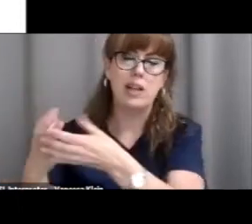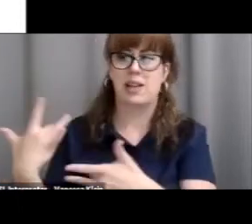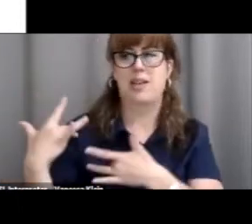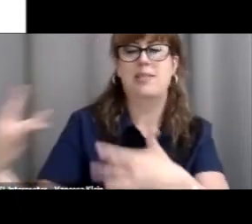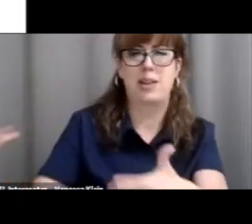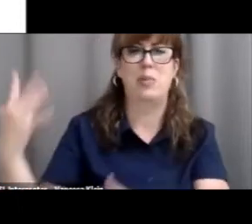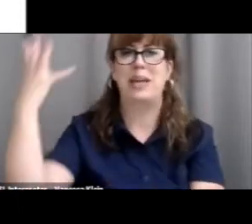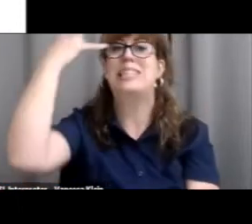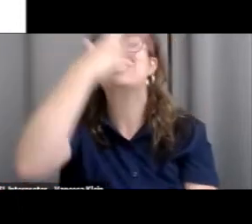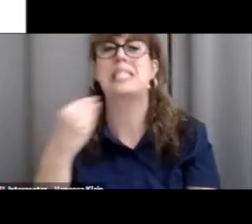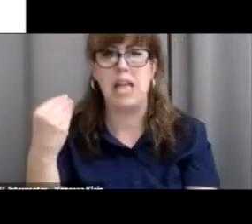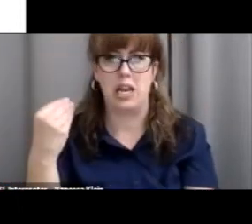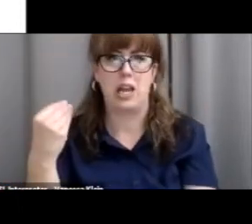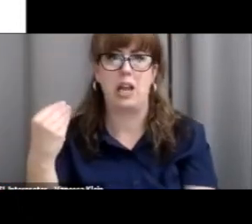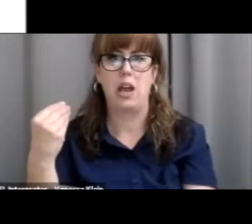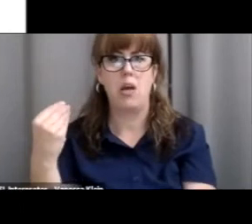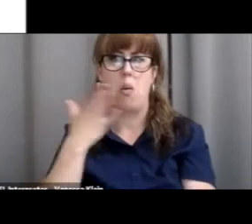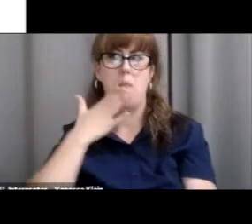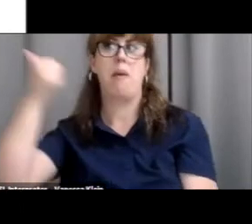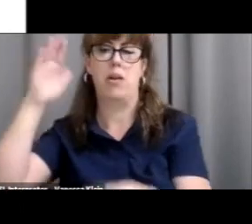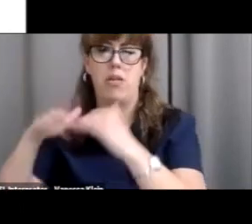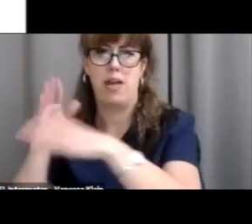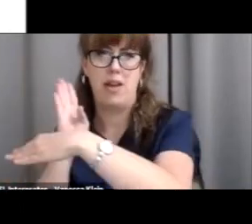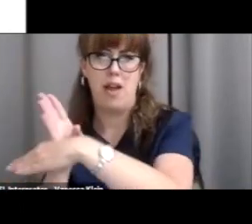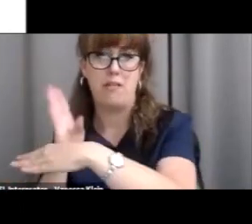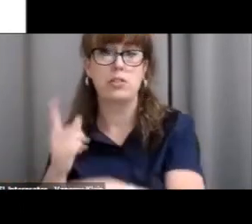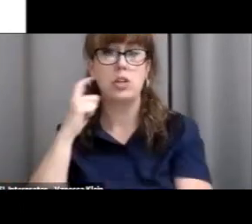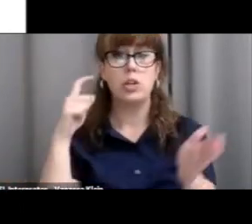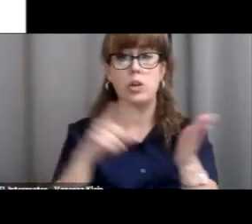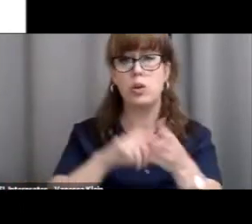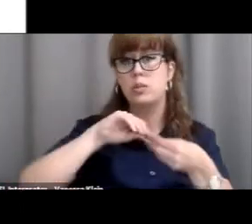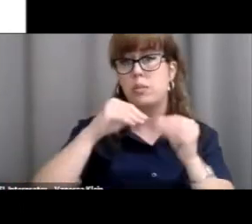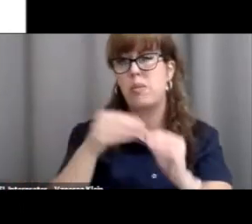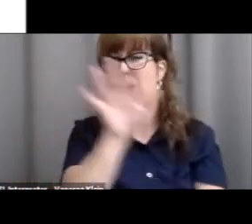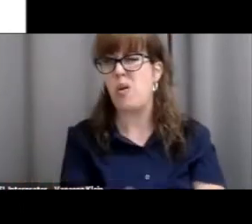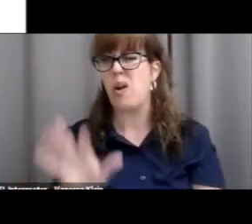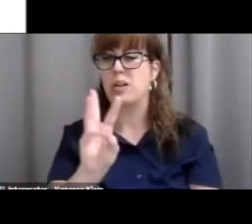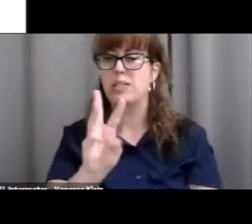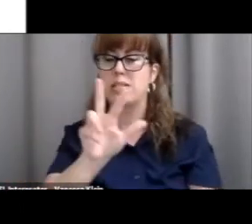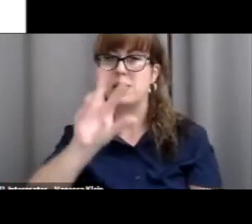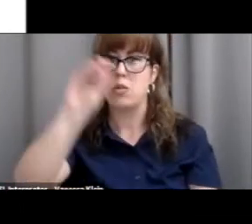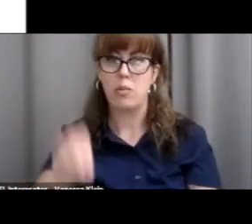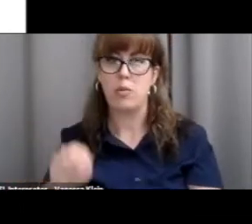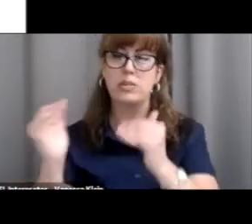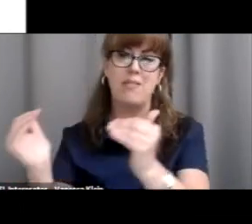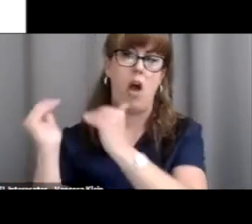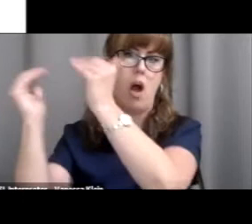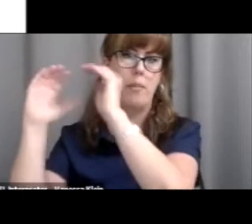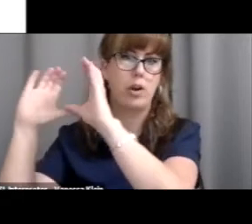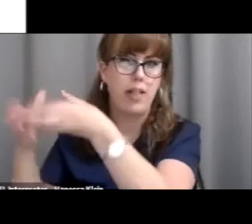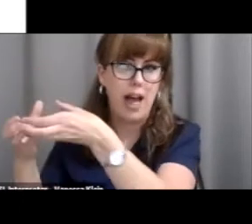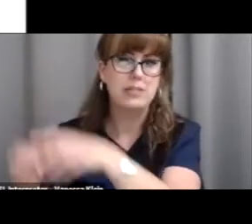or better than average looking. So if you look at the numbers here, we have about 63% for upper class female